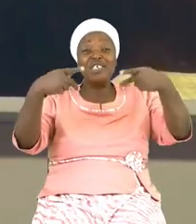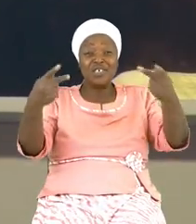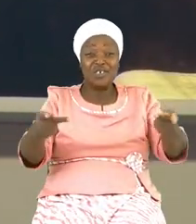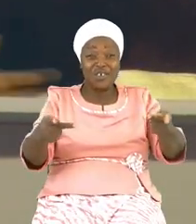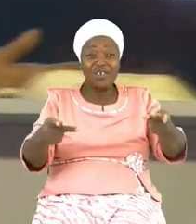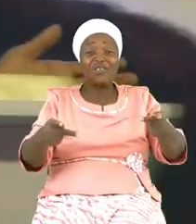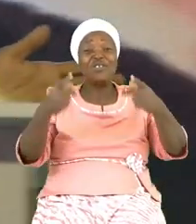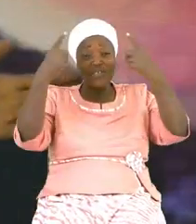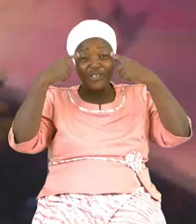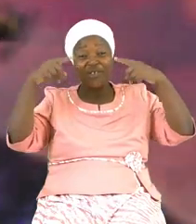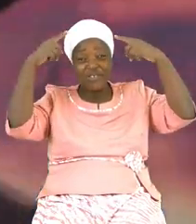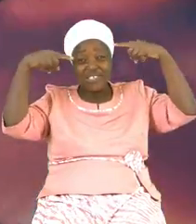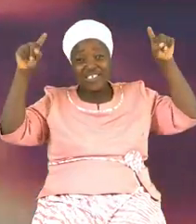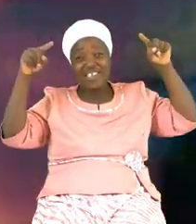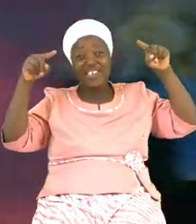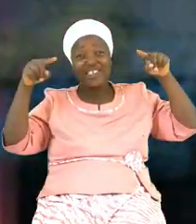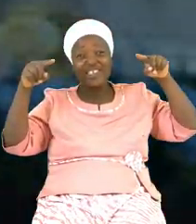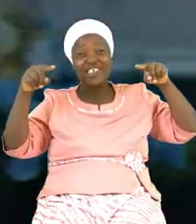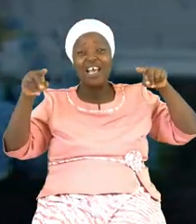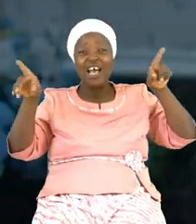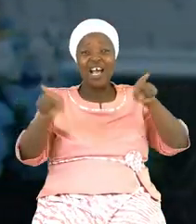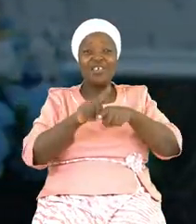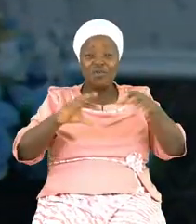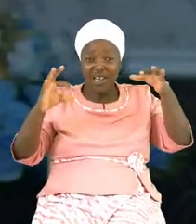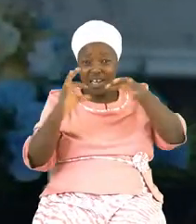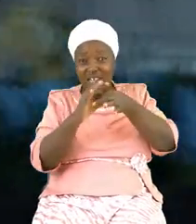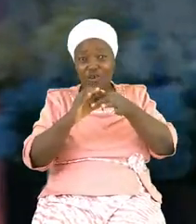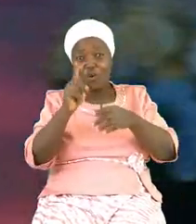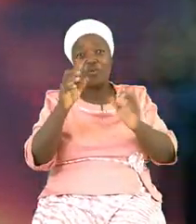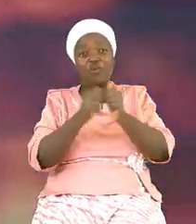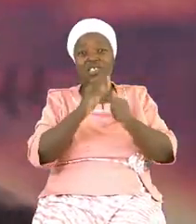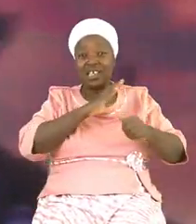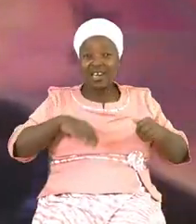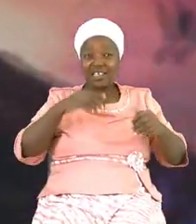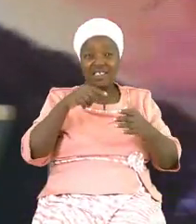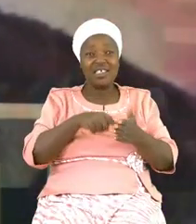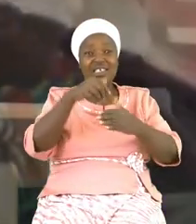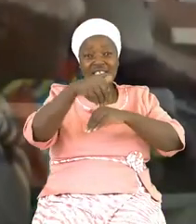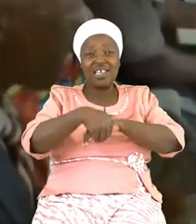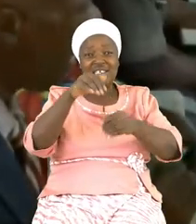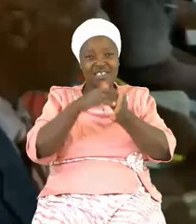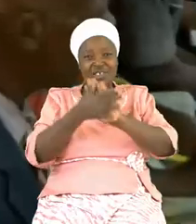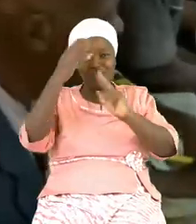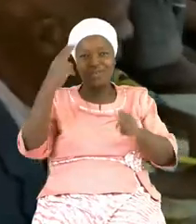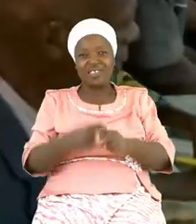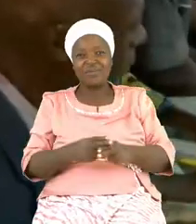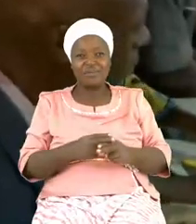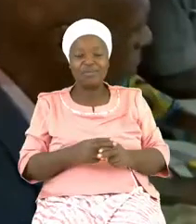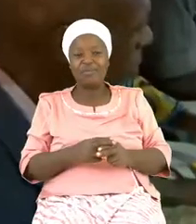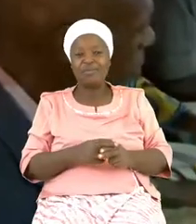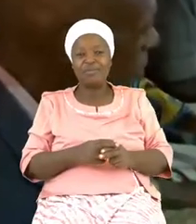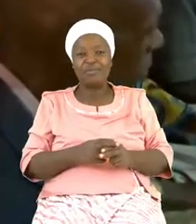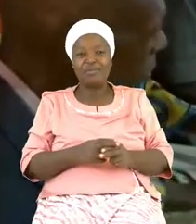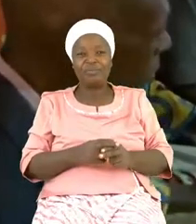success. As you link up with Christ tonight, in Jesus' name. This